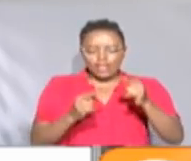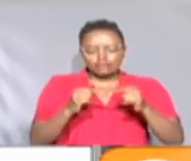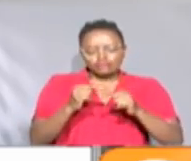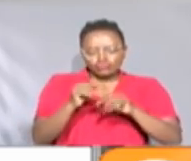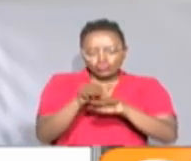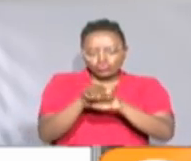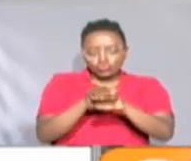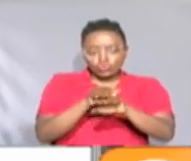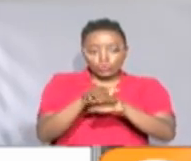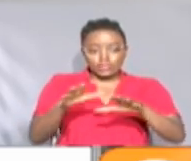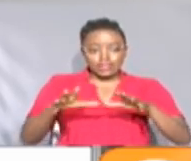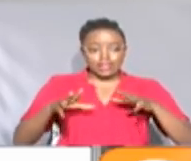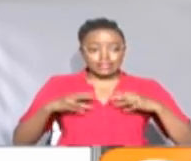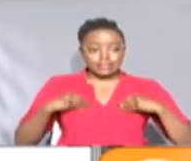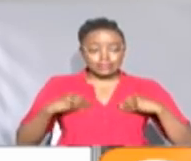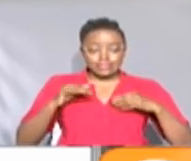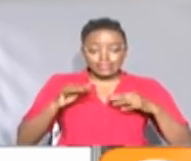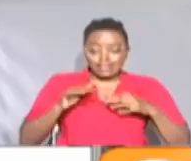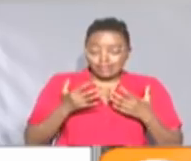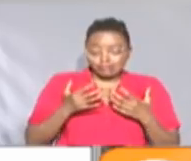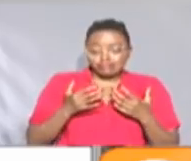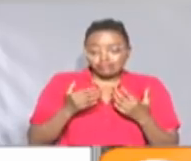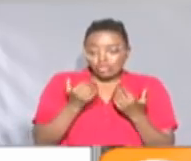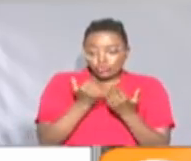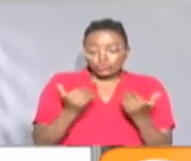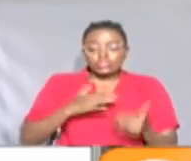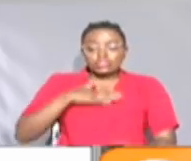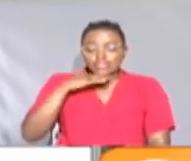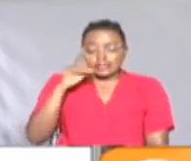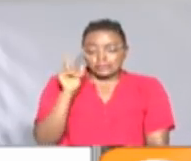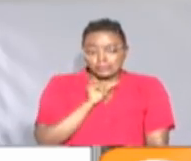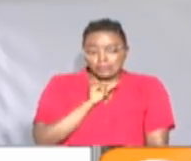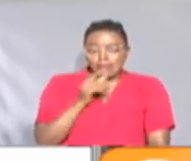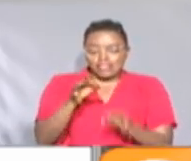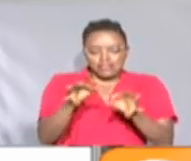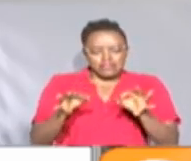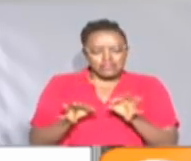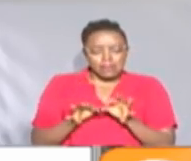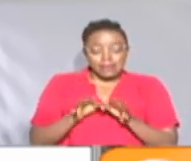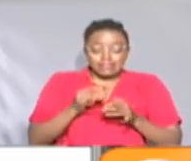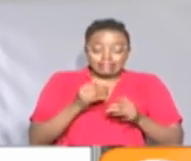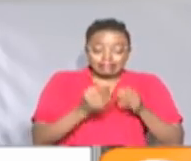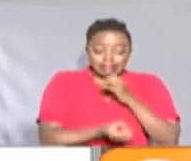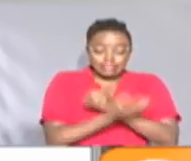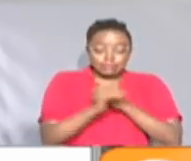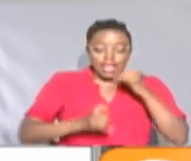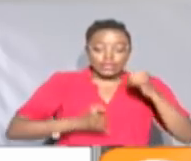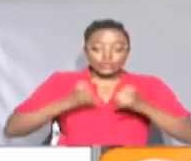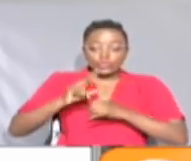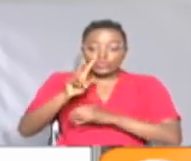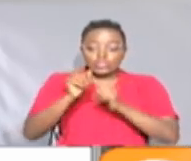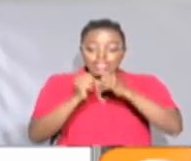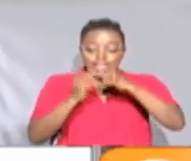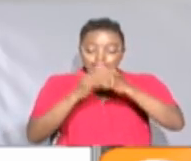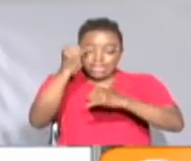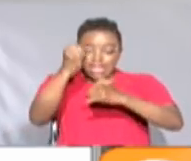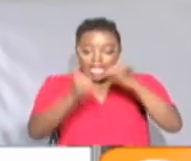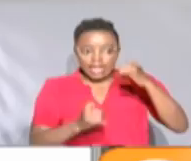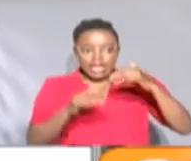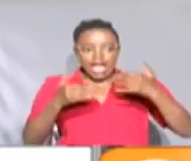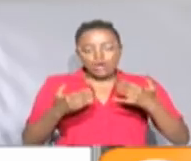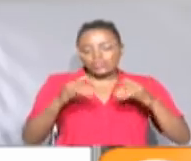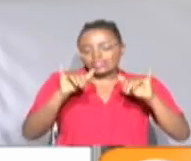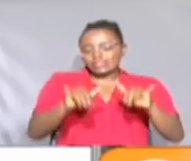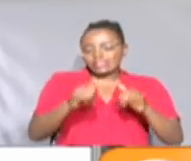their demise, though still in shock. Relatives of three young men have told of a joyful end to 2019, having spent their precious